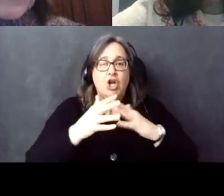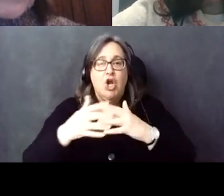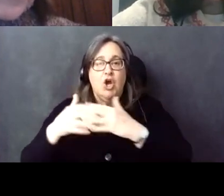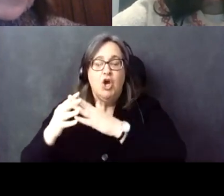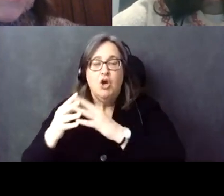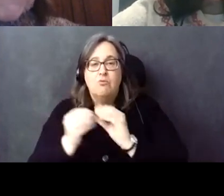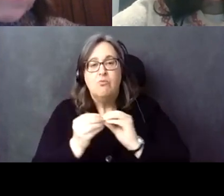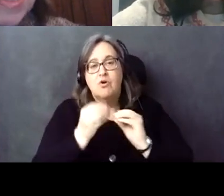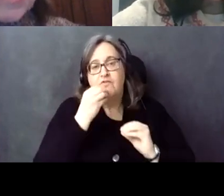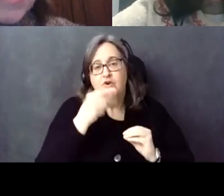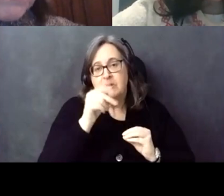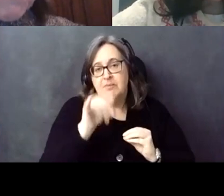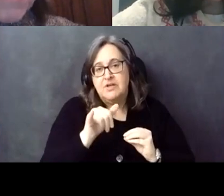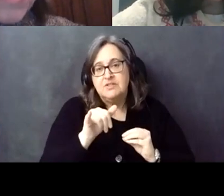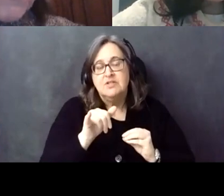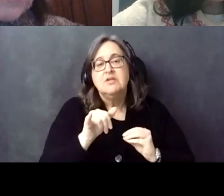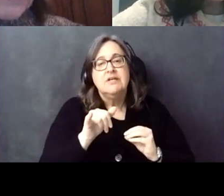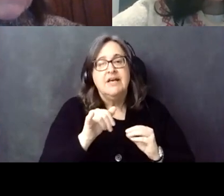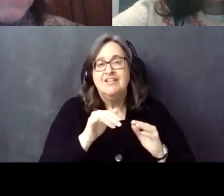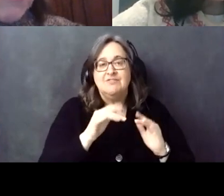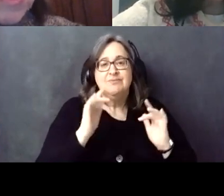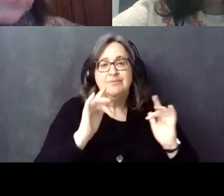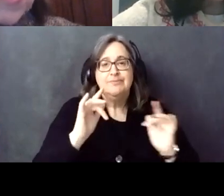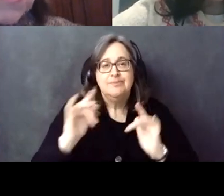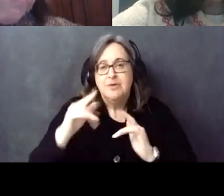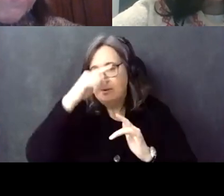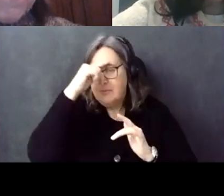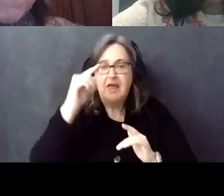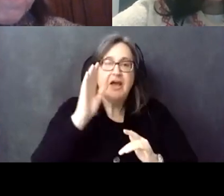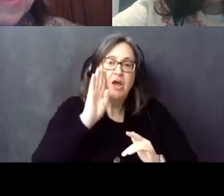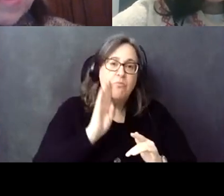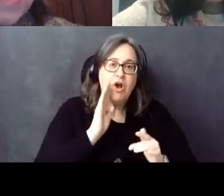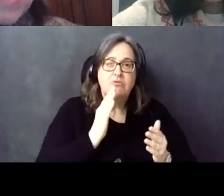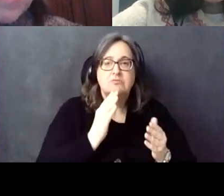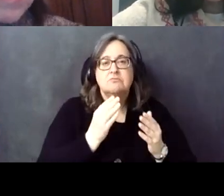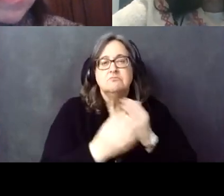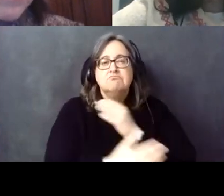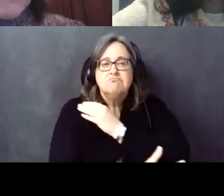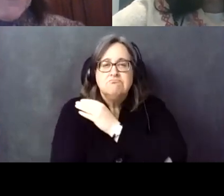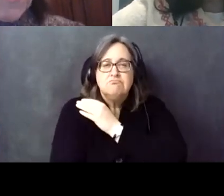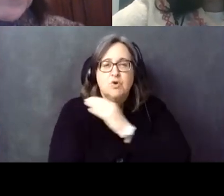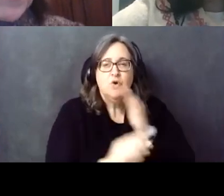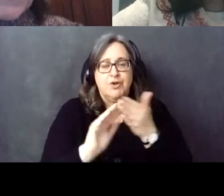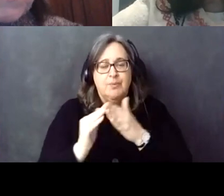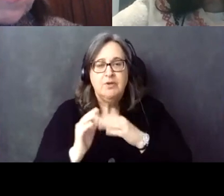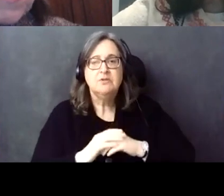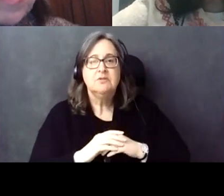in underserved Black and Brown communities. The thing is, of